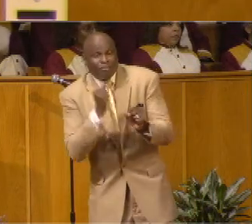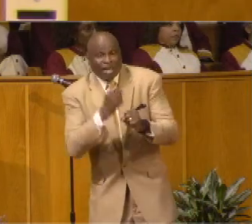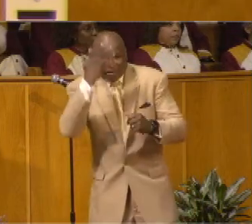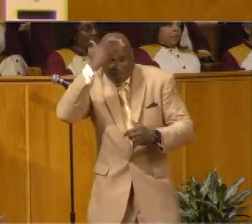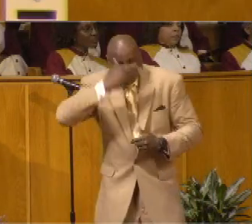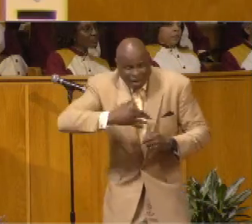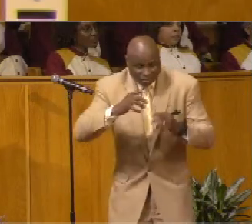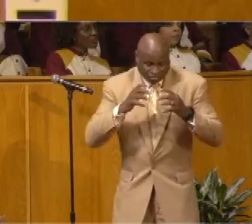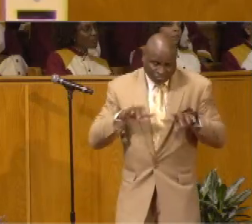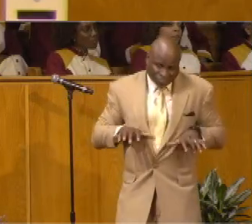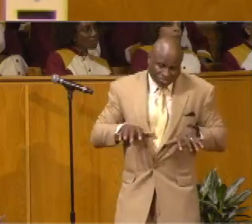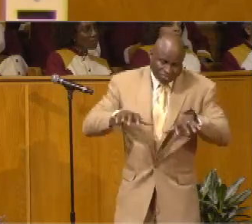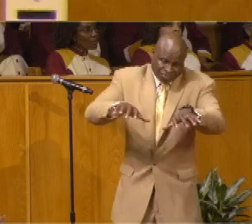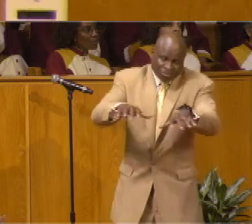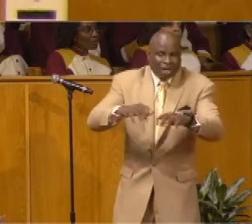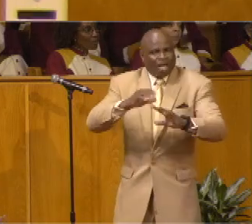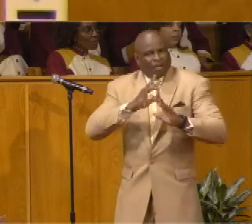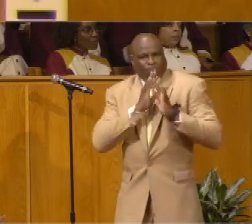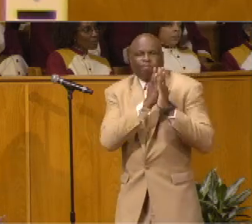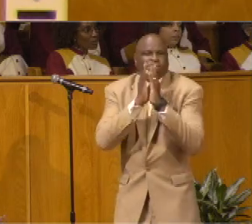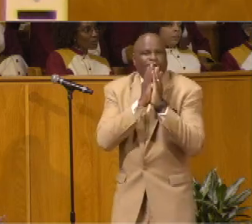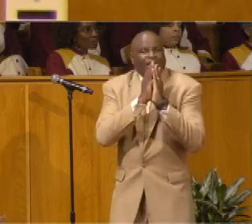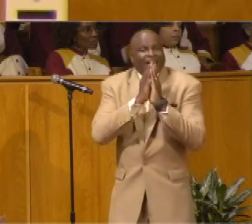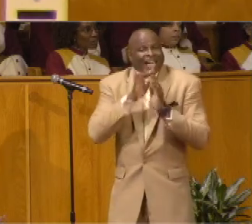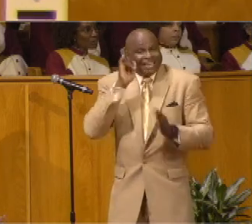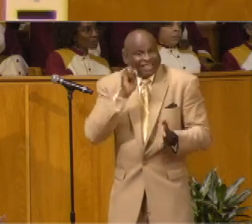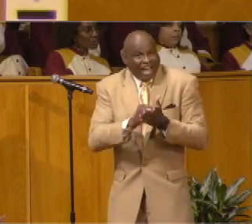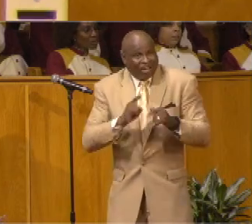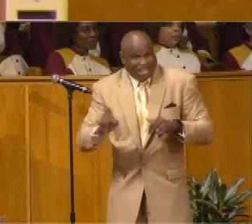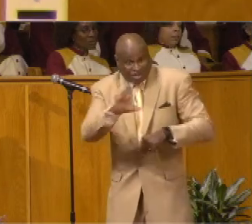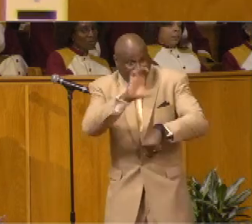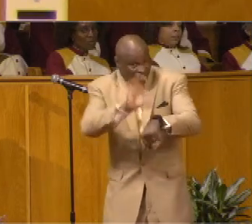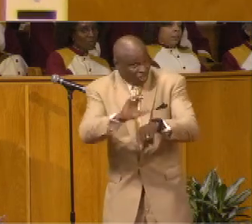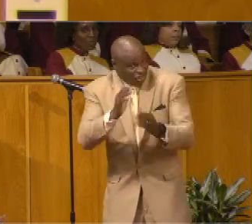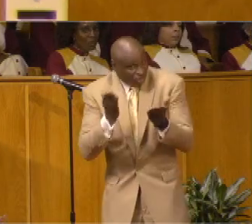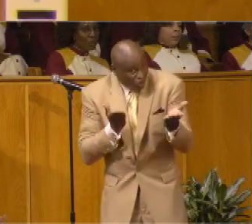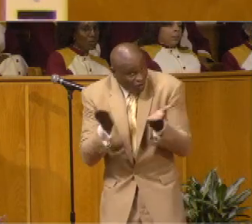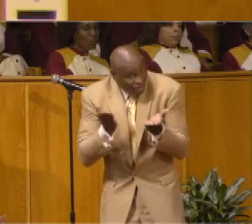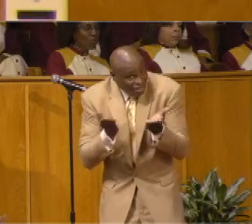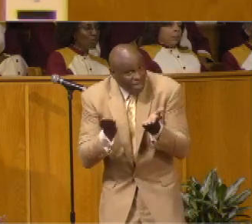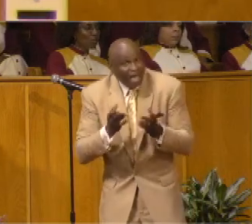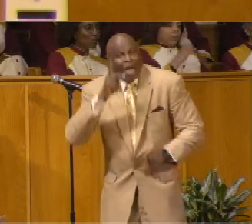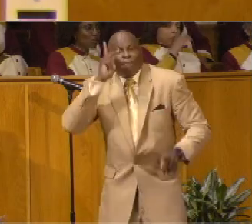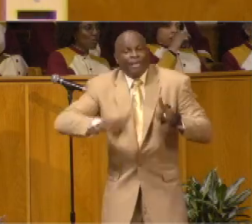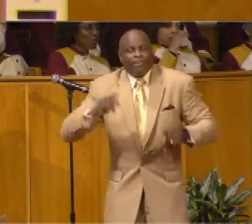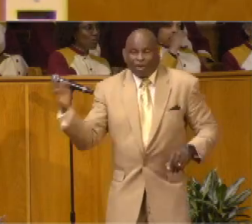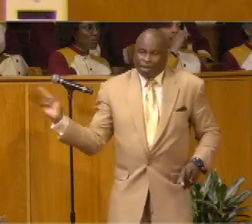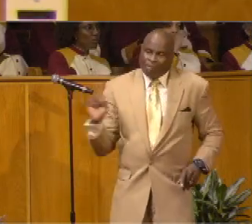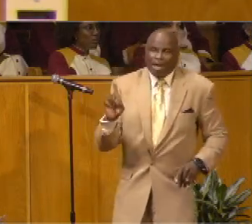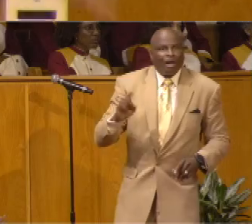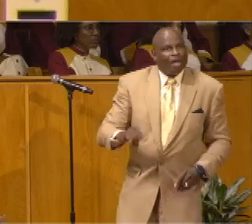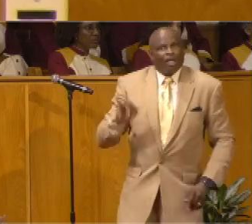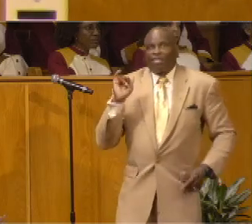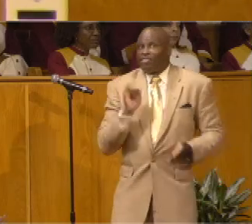public expression so prevalent in your worship that when people come in, they think that's all the Holy Spirit is